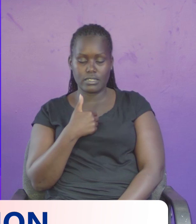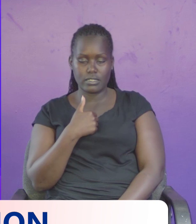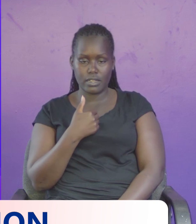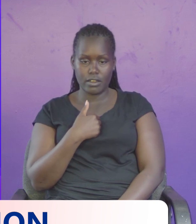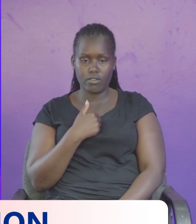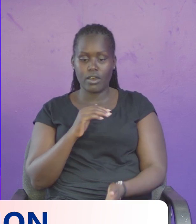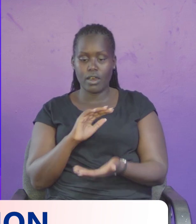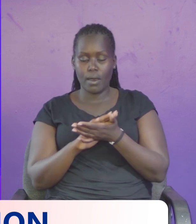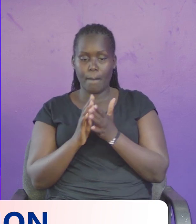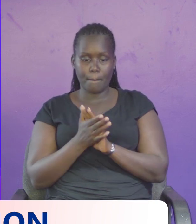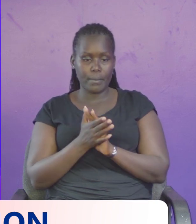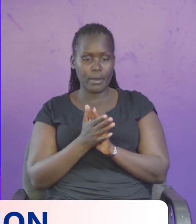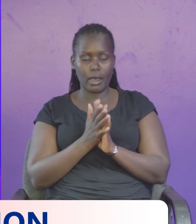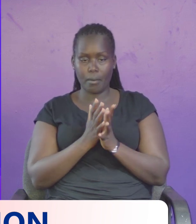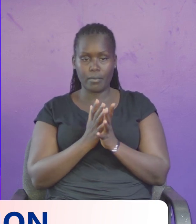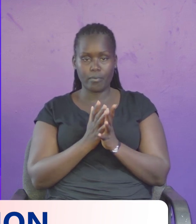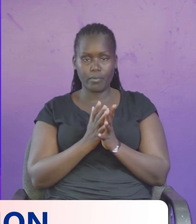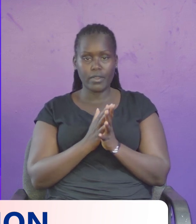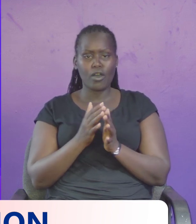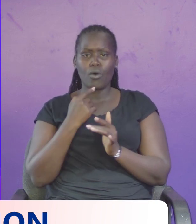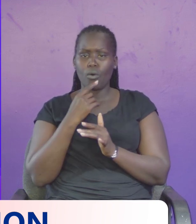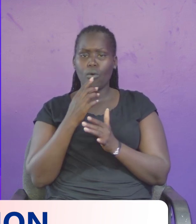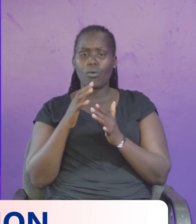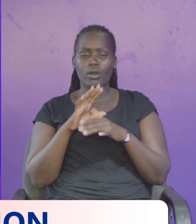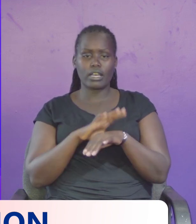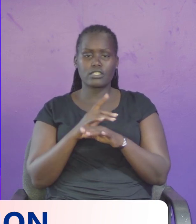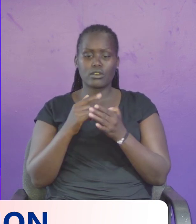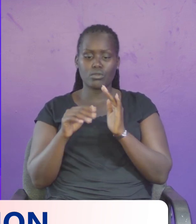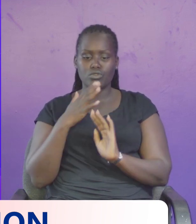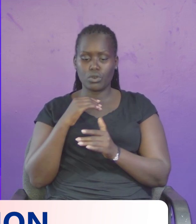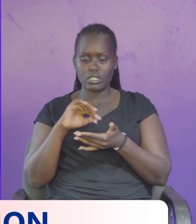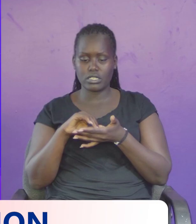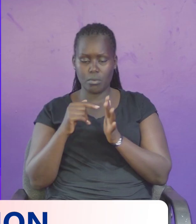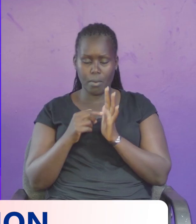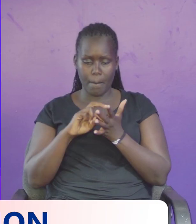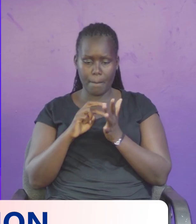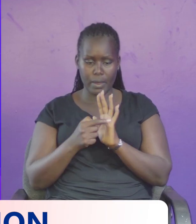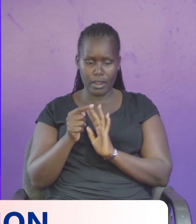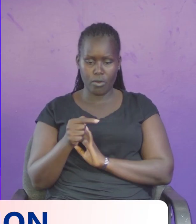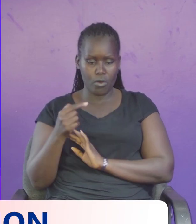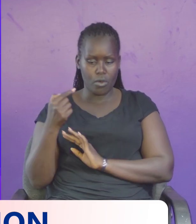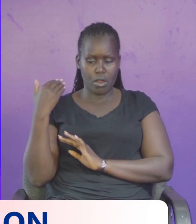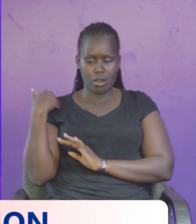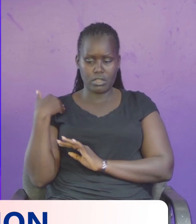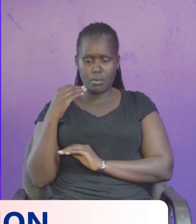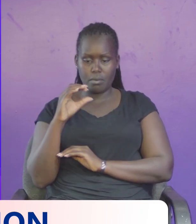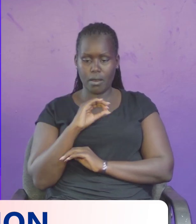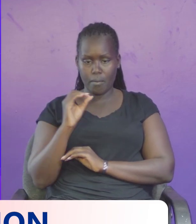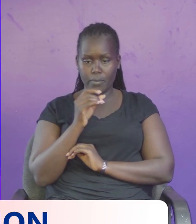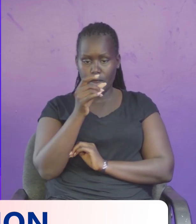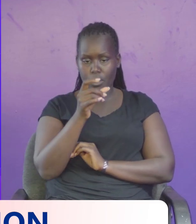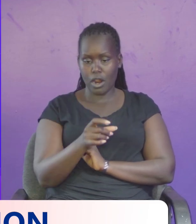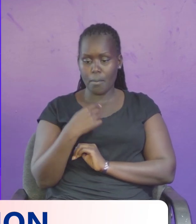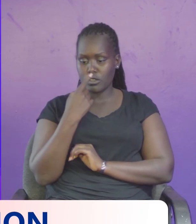Being that a Swahili. go-getter does not mean that wewe ni mchokozi. Being a go-getter just means that you are somebody who